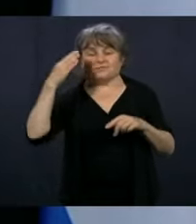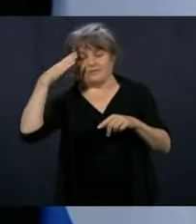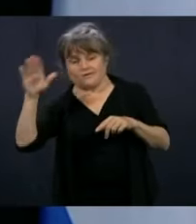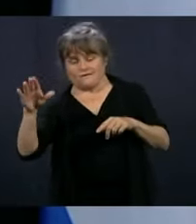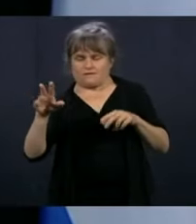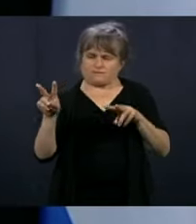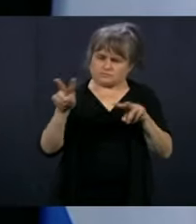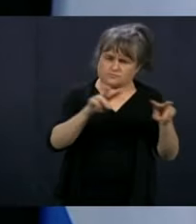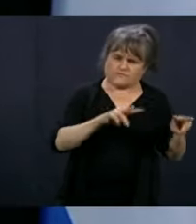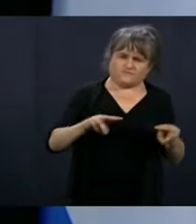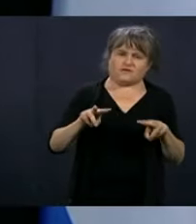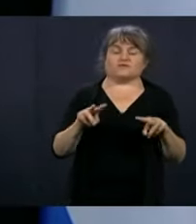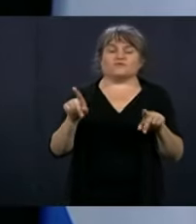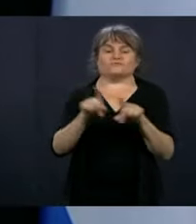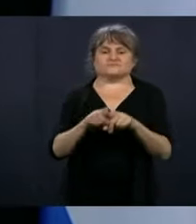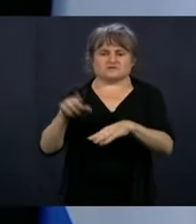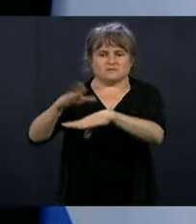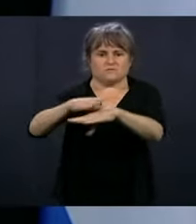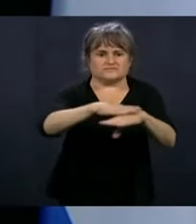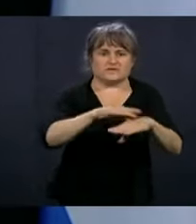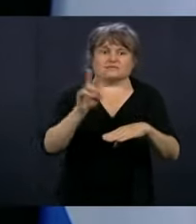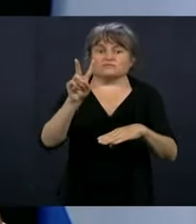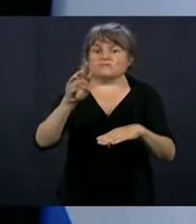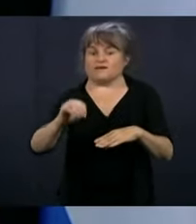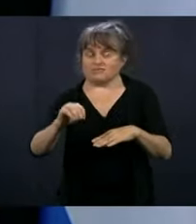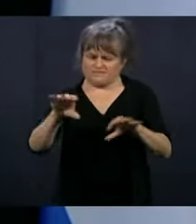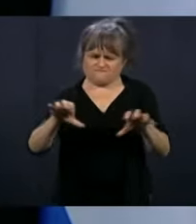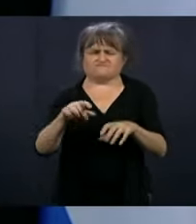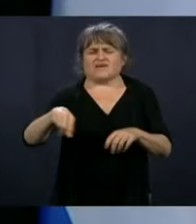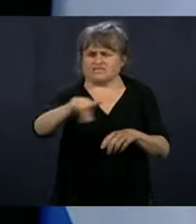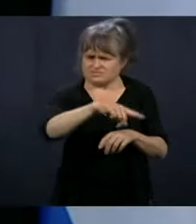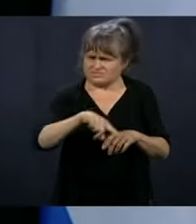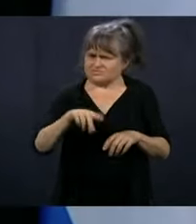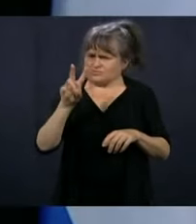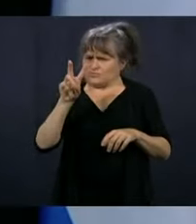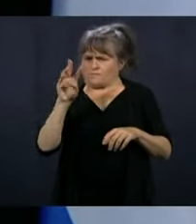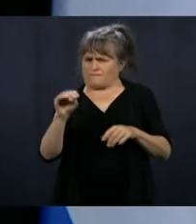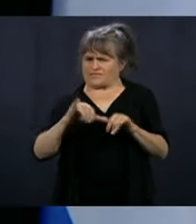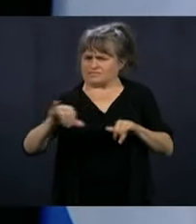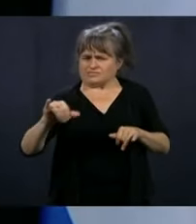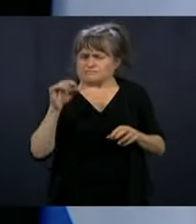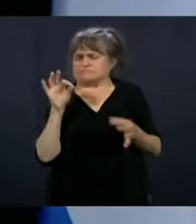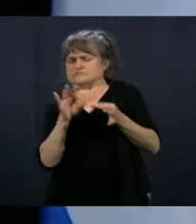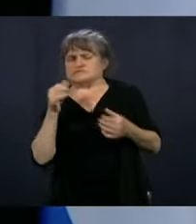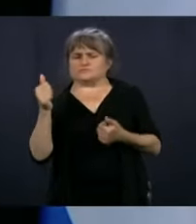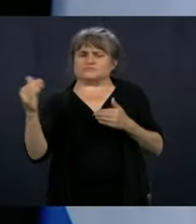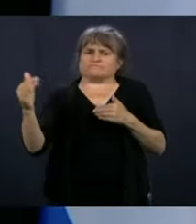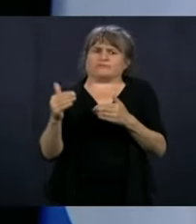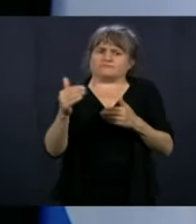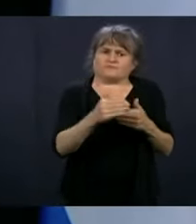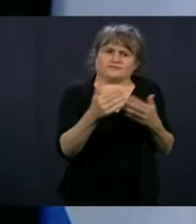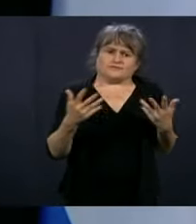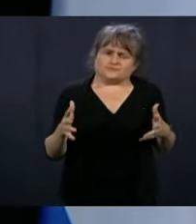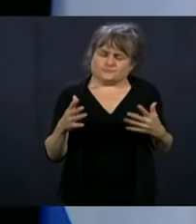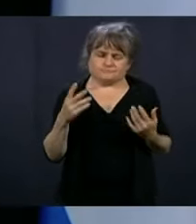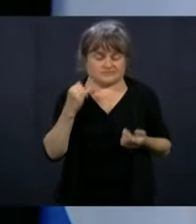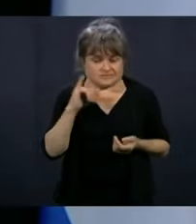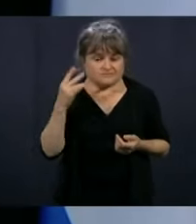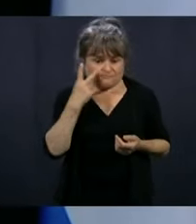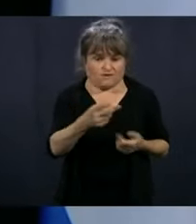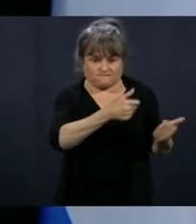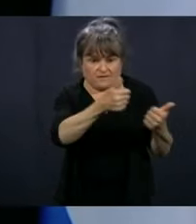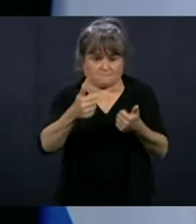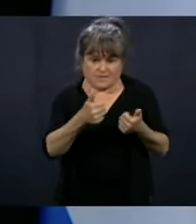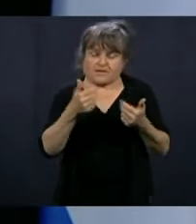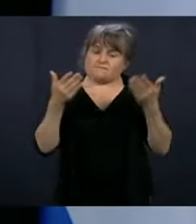between recommendations and what is applied, there's very often, a difference. So if there's no outbreak associated with a